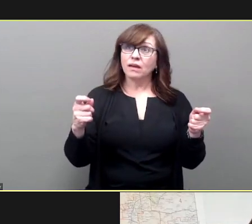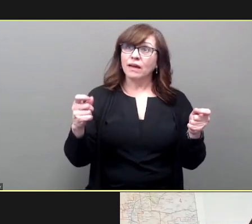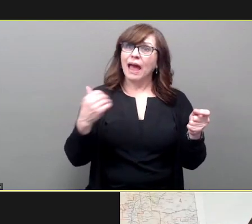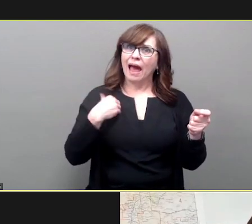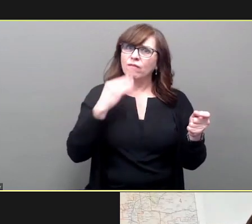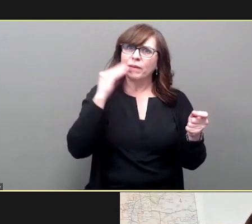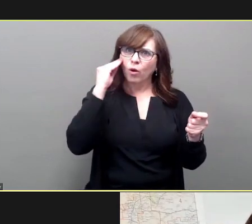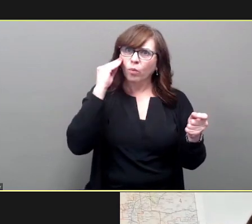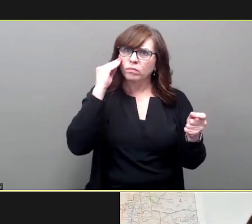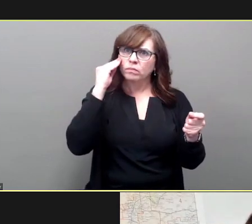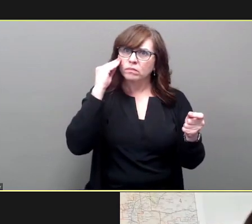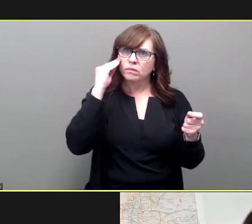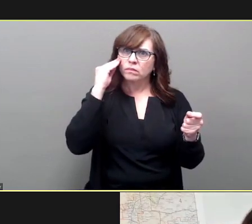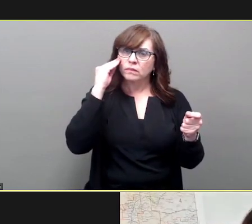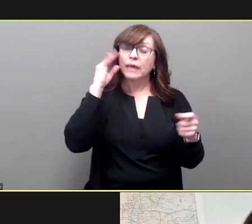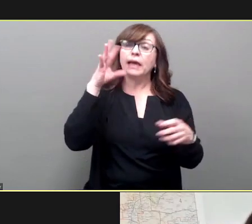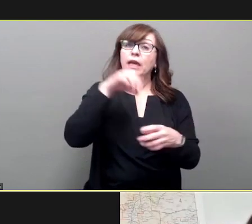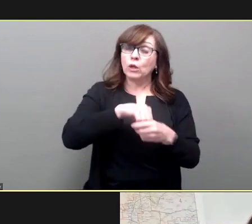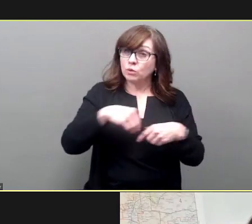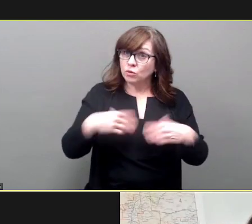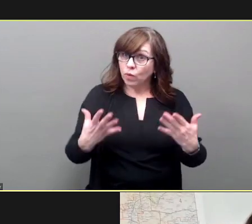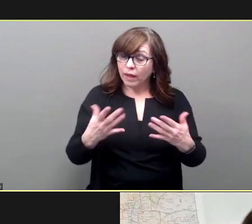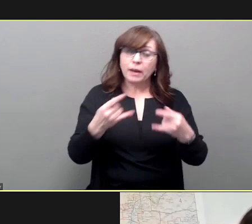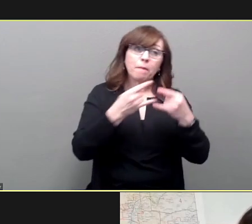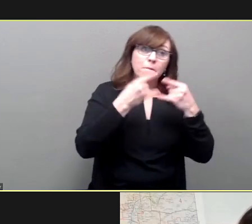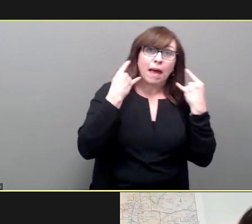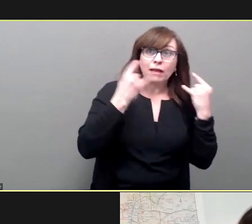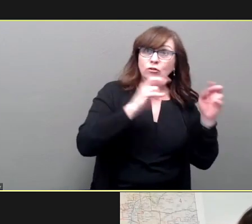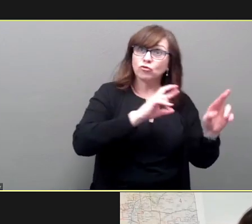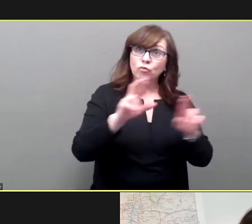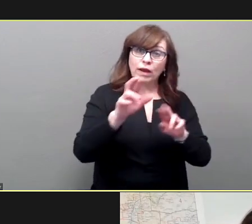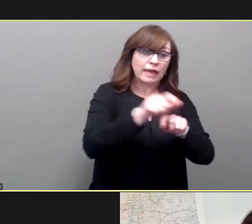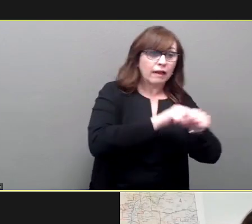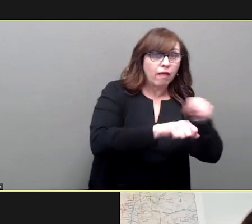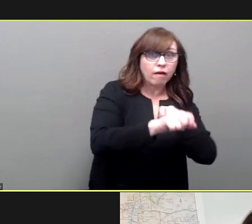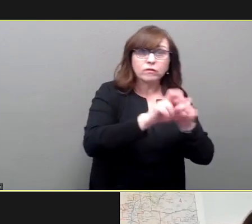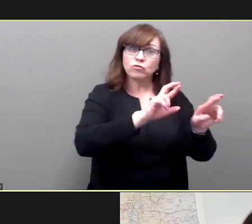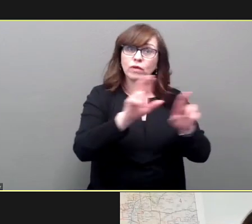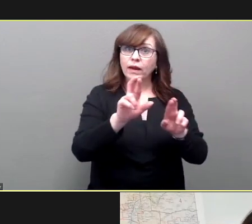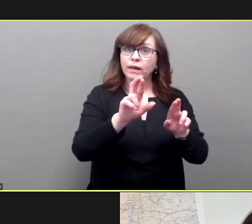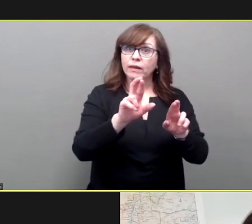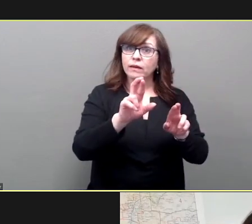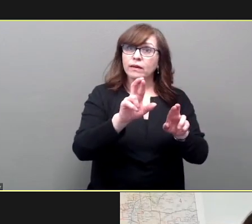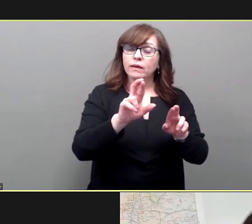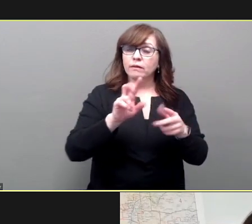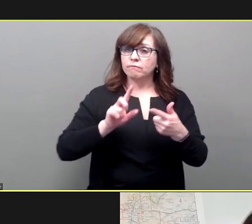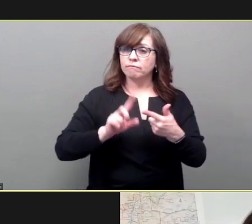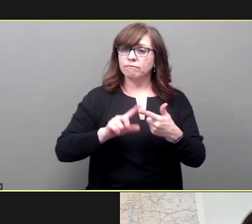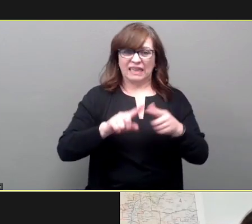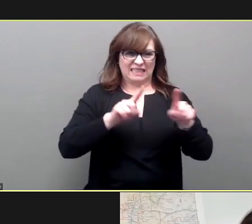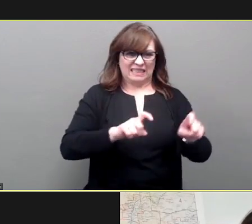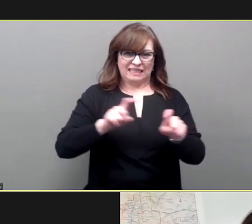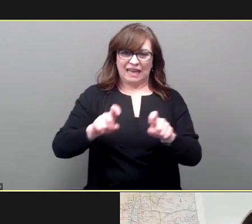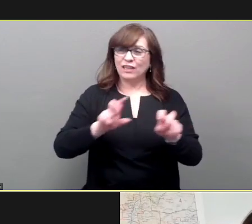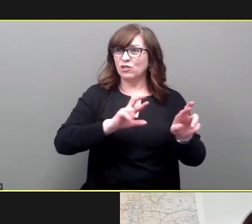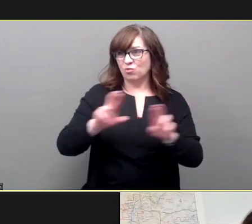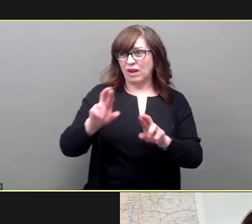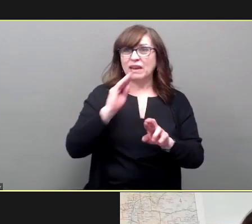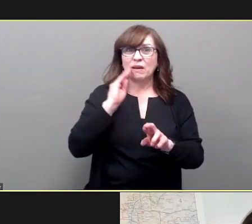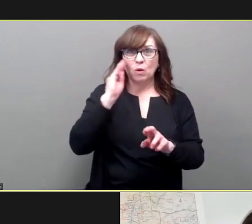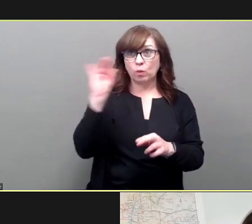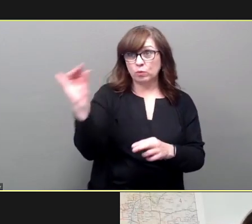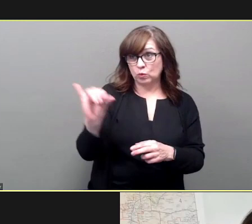includes having that supply of masks we talked about, so they're available, but having testing at home.